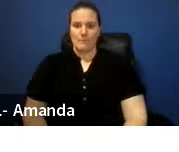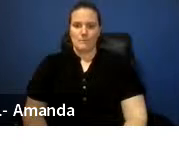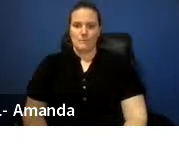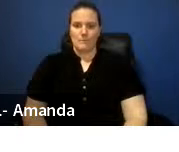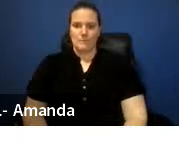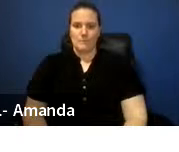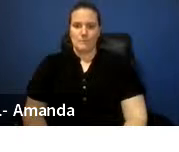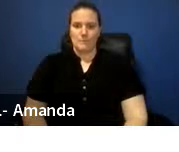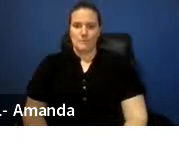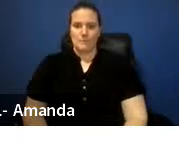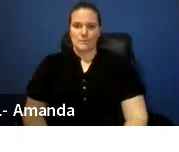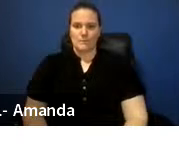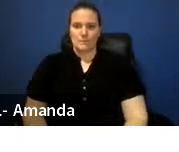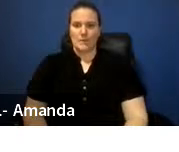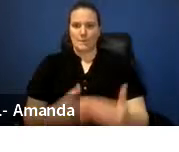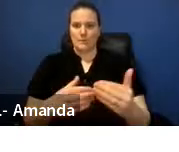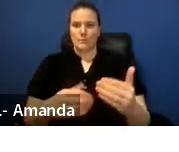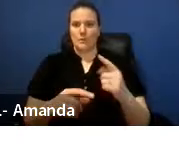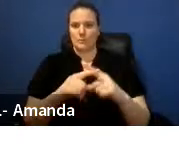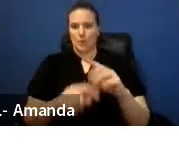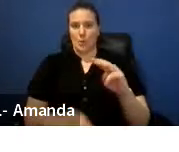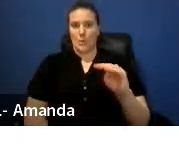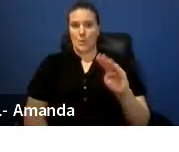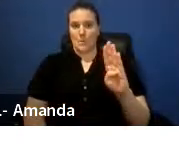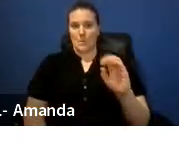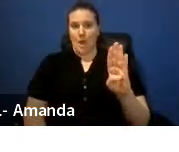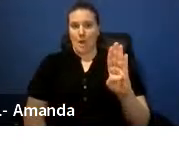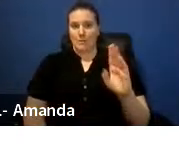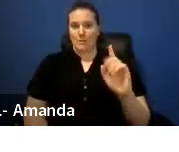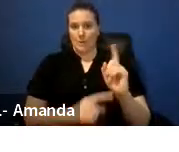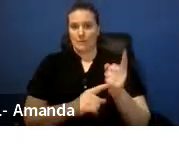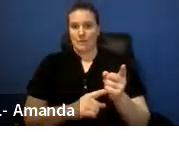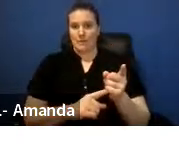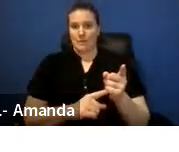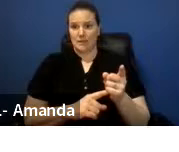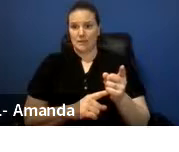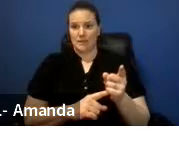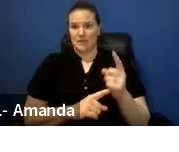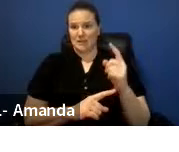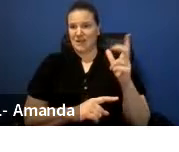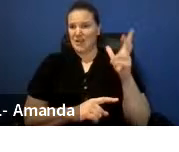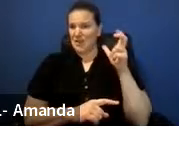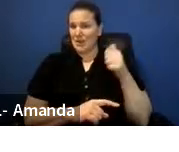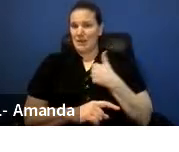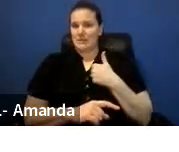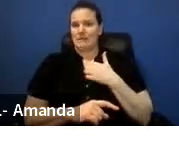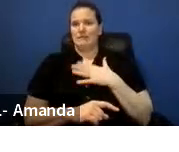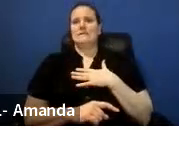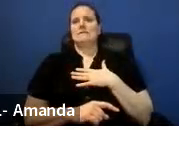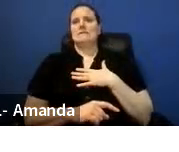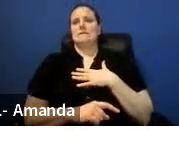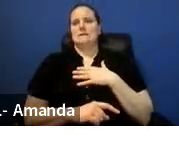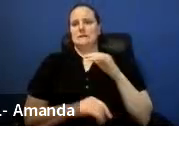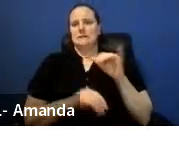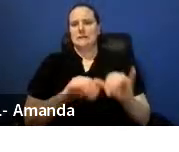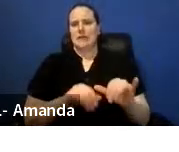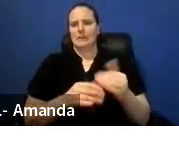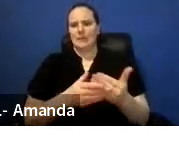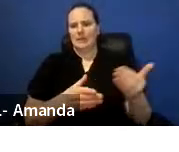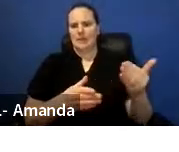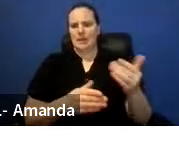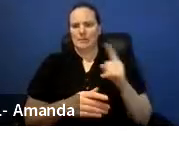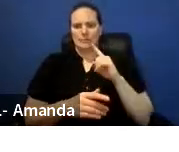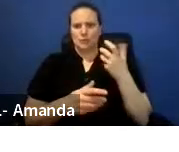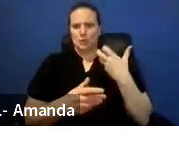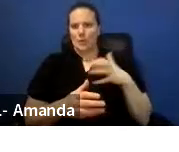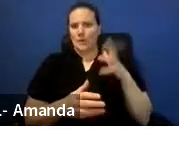Okay, I'm going to go ahead and mute Bob for a minute until we get caught up here, because hearing myself say the same thing, I'm sure none of you